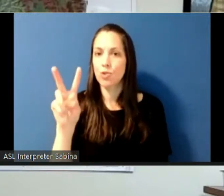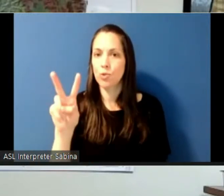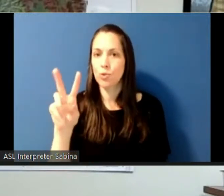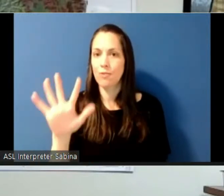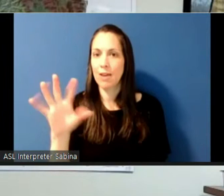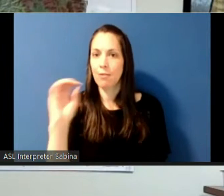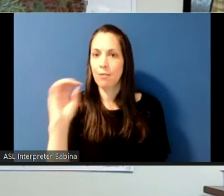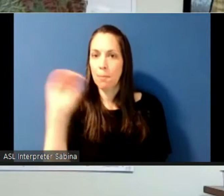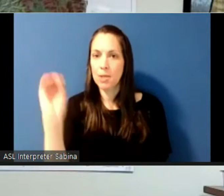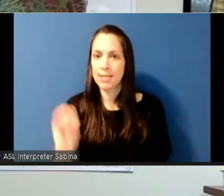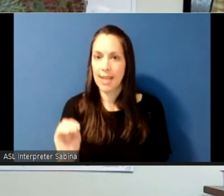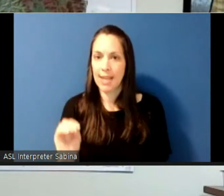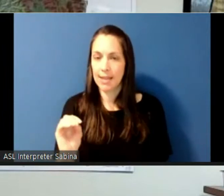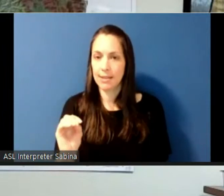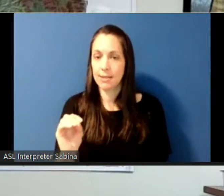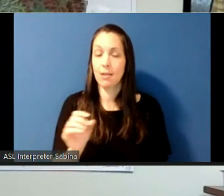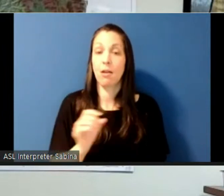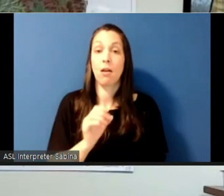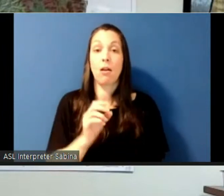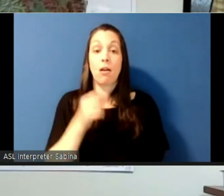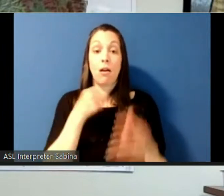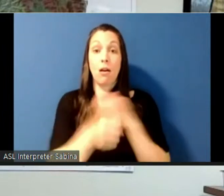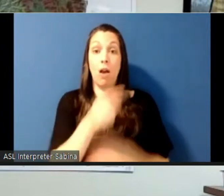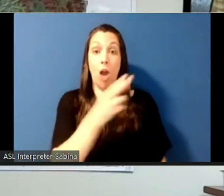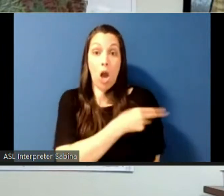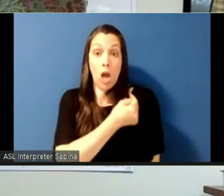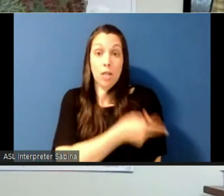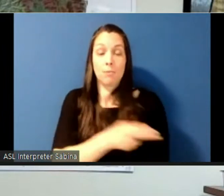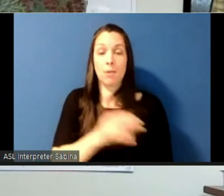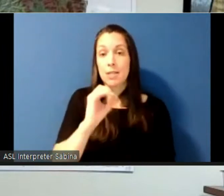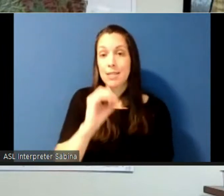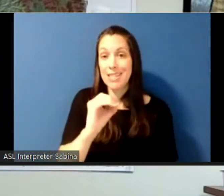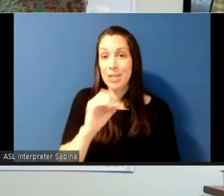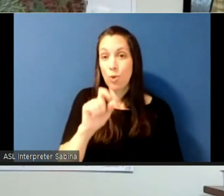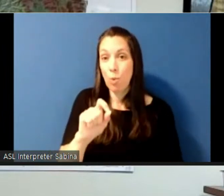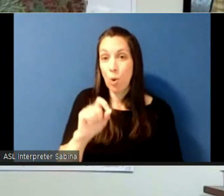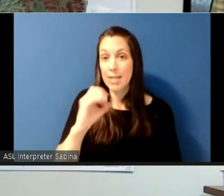0.0625%, and hospitalized are